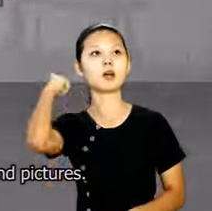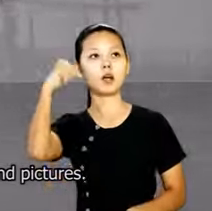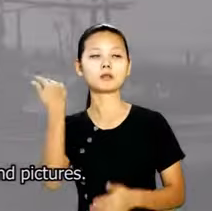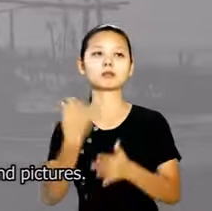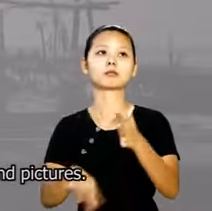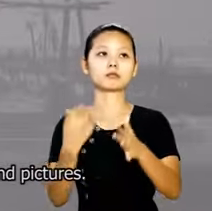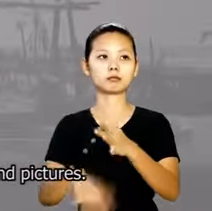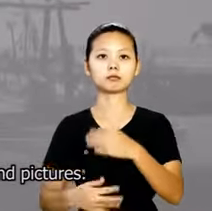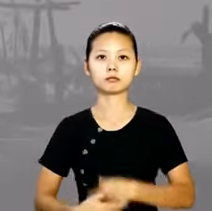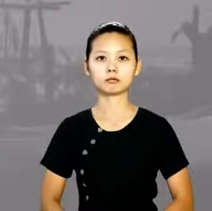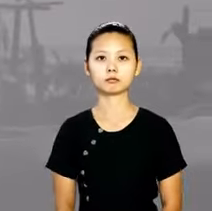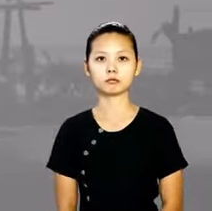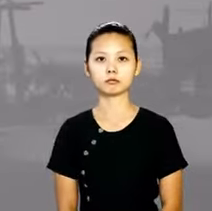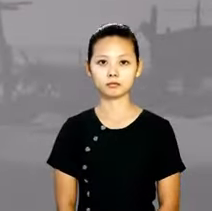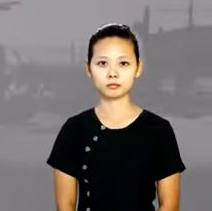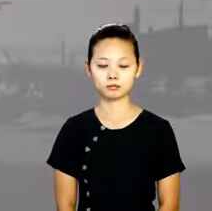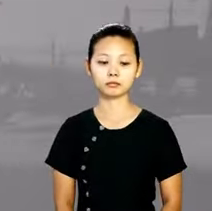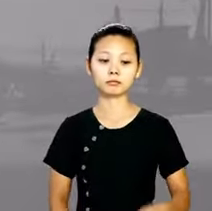language, and pictures.